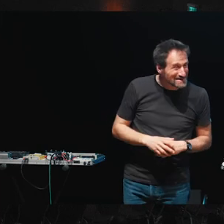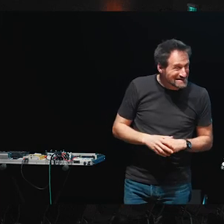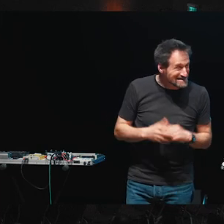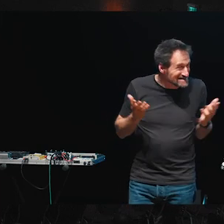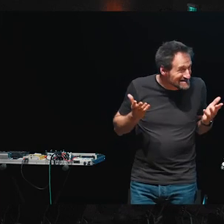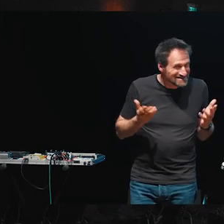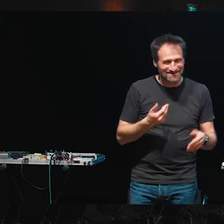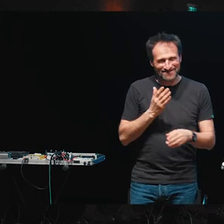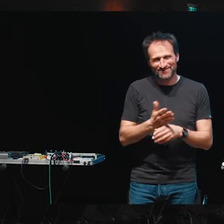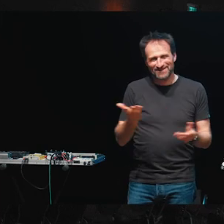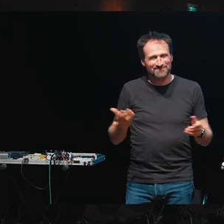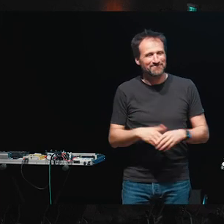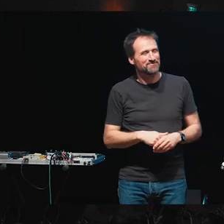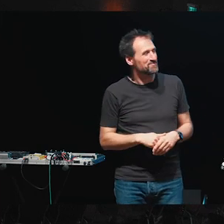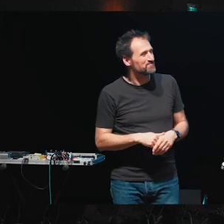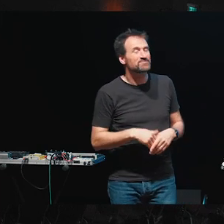any other question?